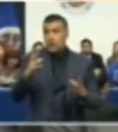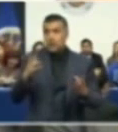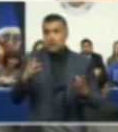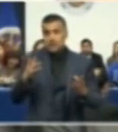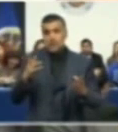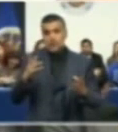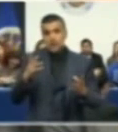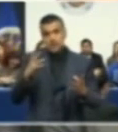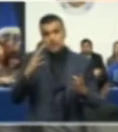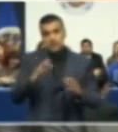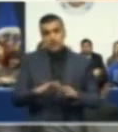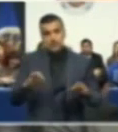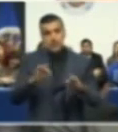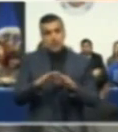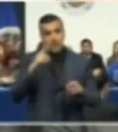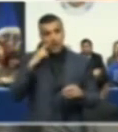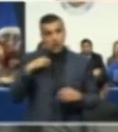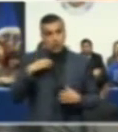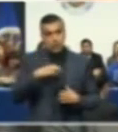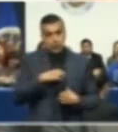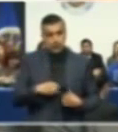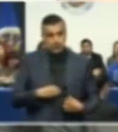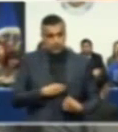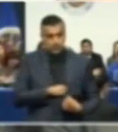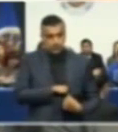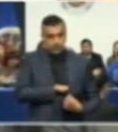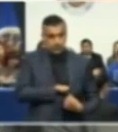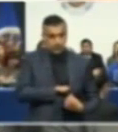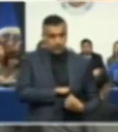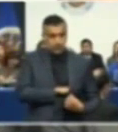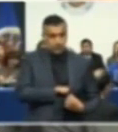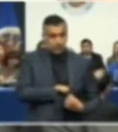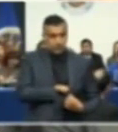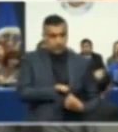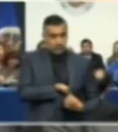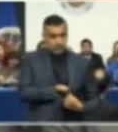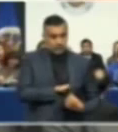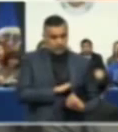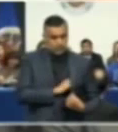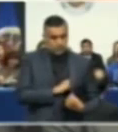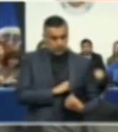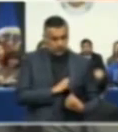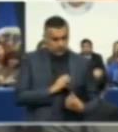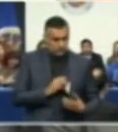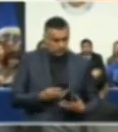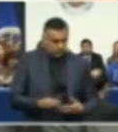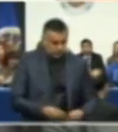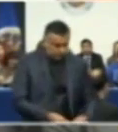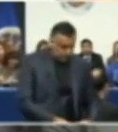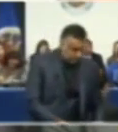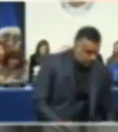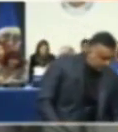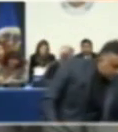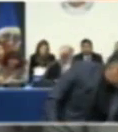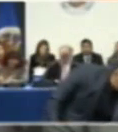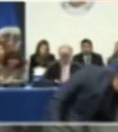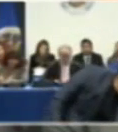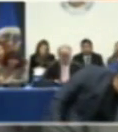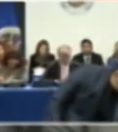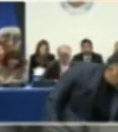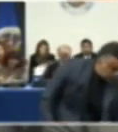a aportarla para la comisión. Le consultaría a mis colegas si